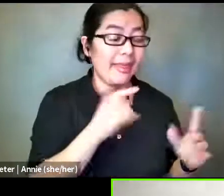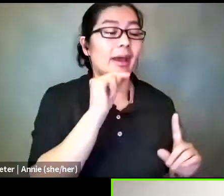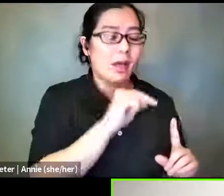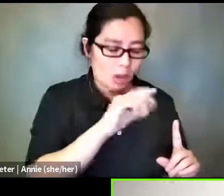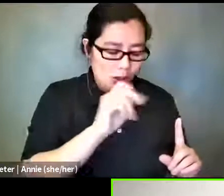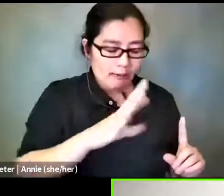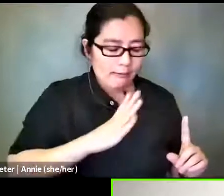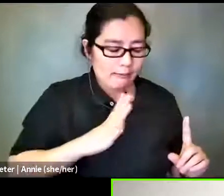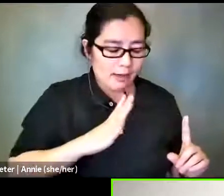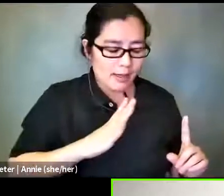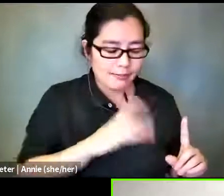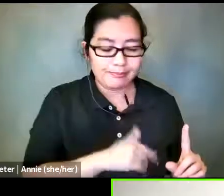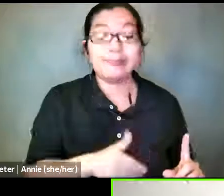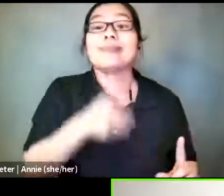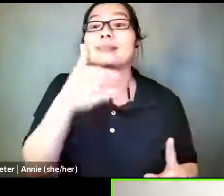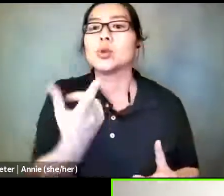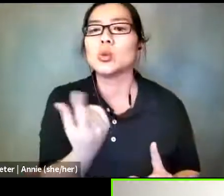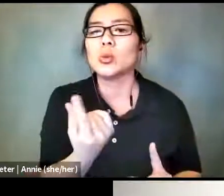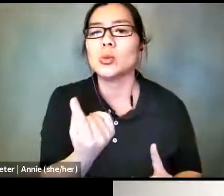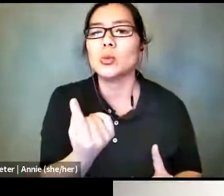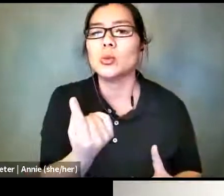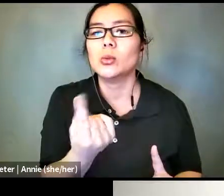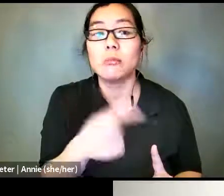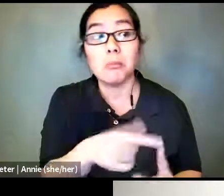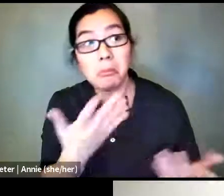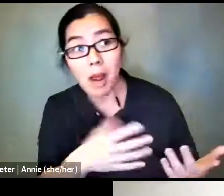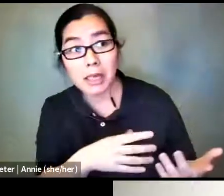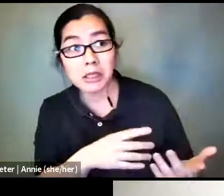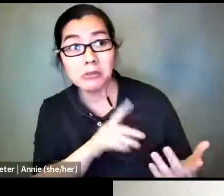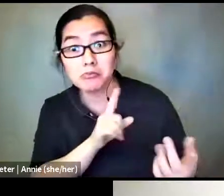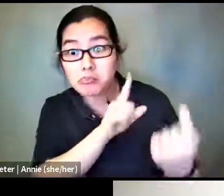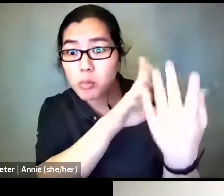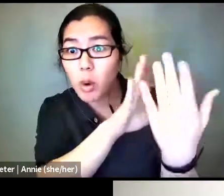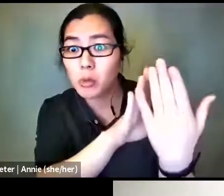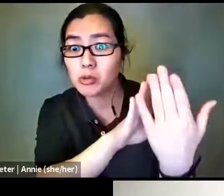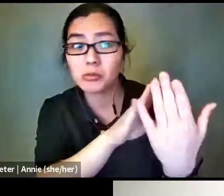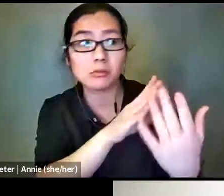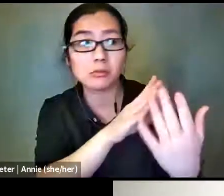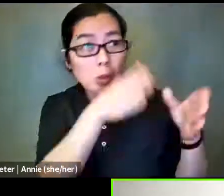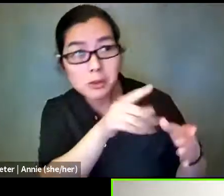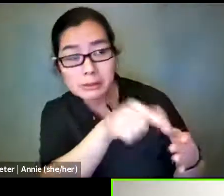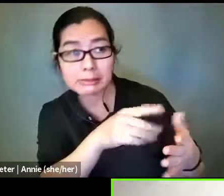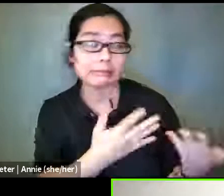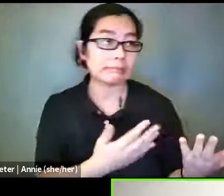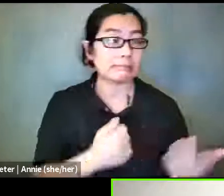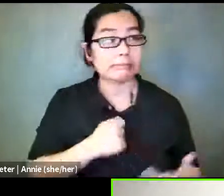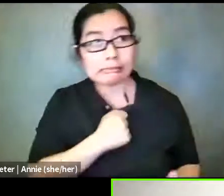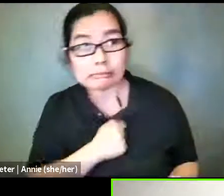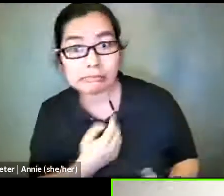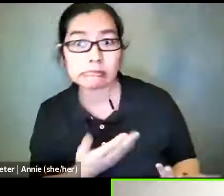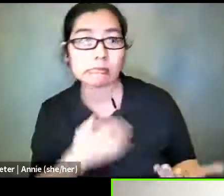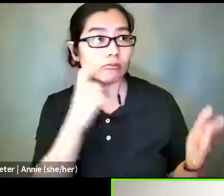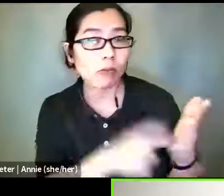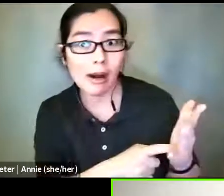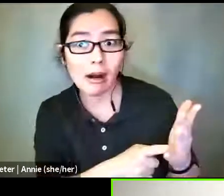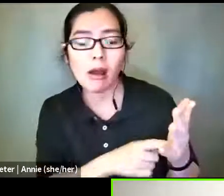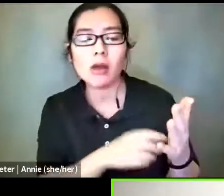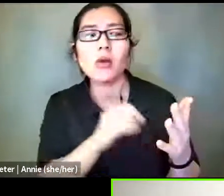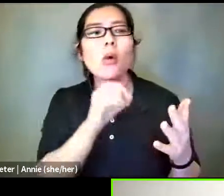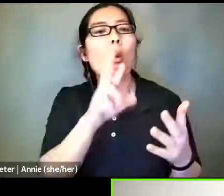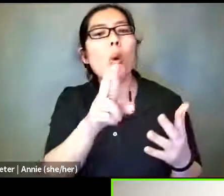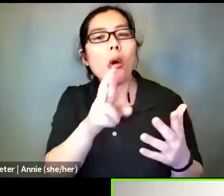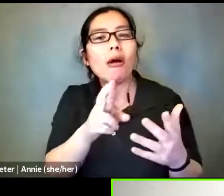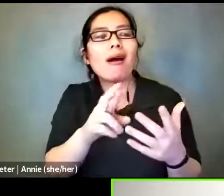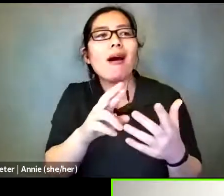correct it with? Maybe not. But if not, what am I going to do to ensure that that does not happen